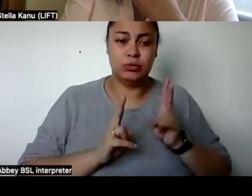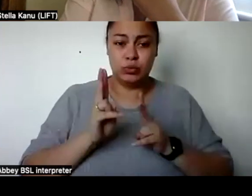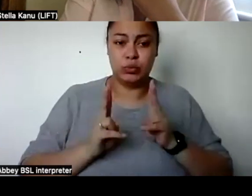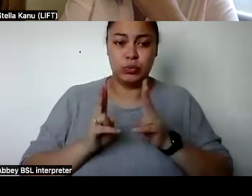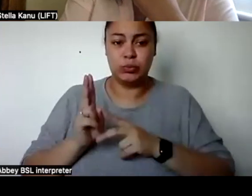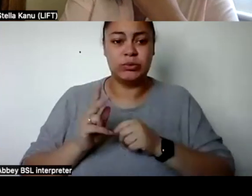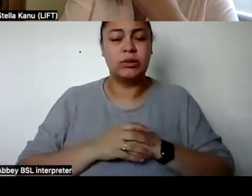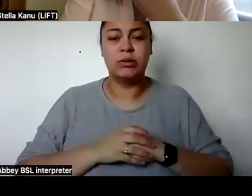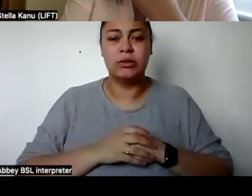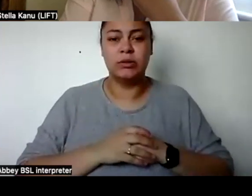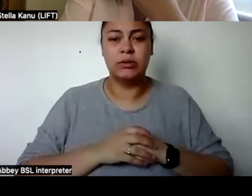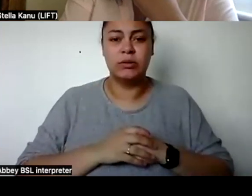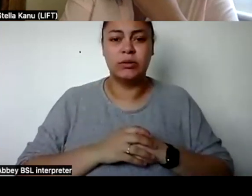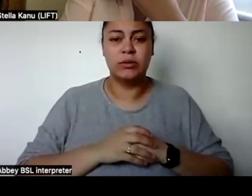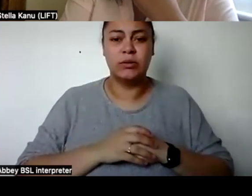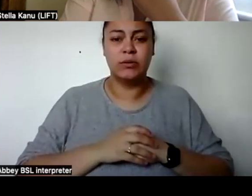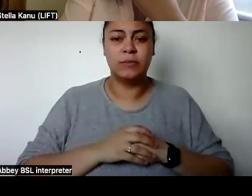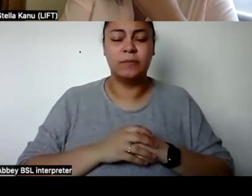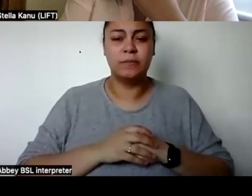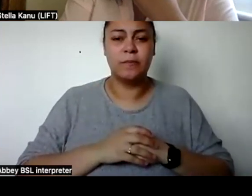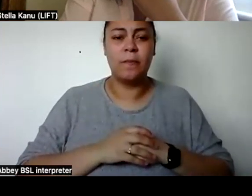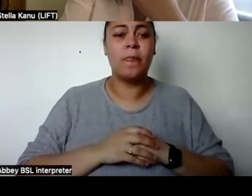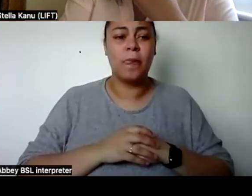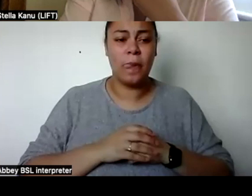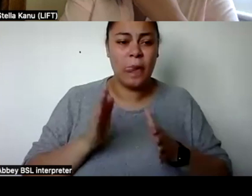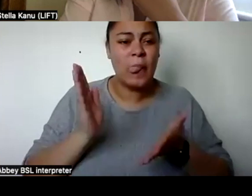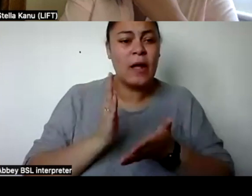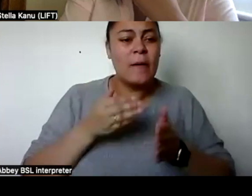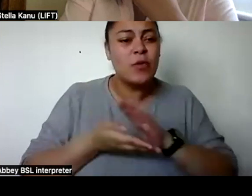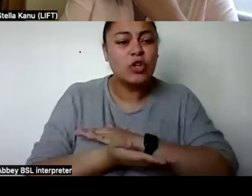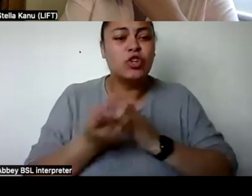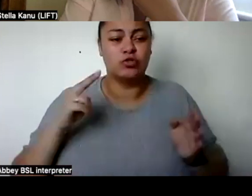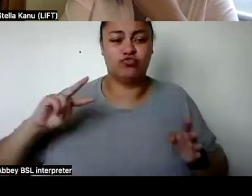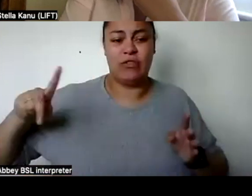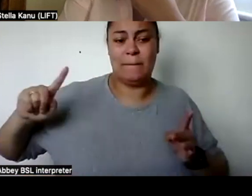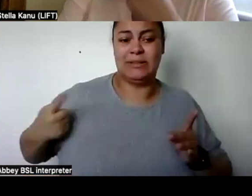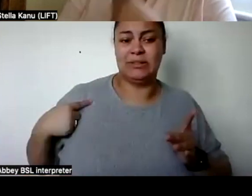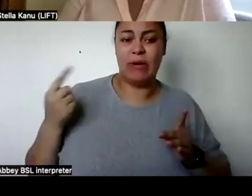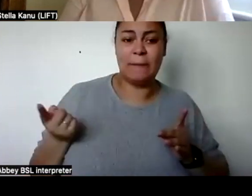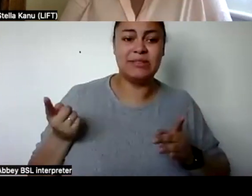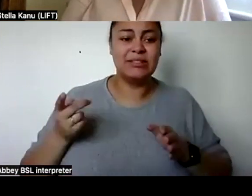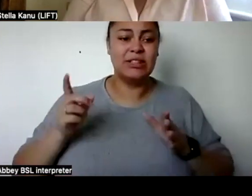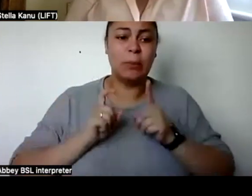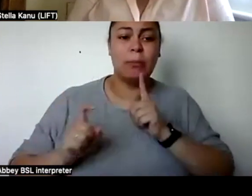people, particularly if they are from underrepresented communities, making sure that there are always at least two people.